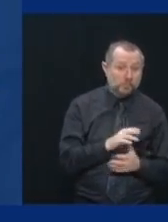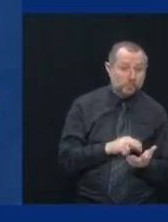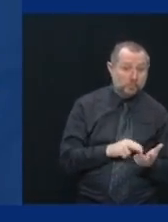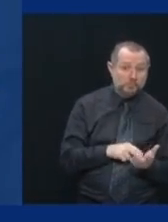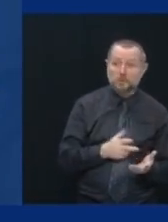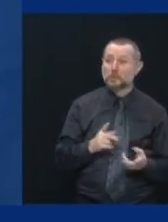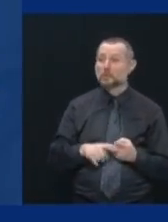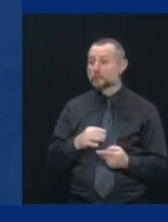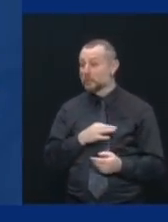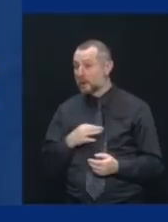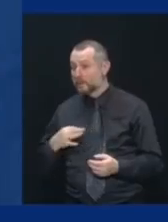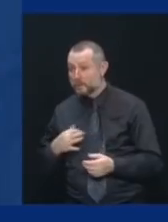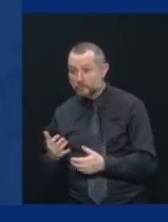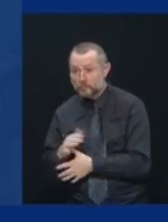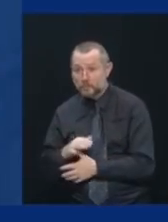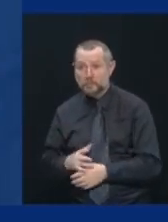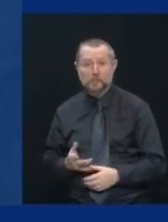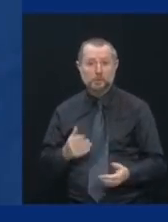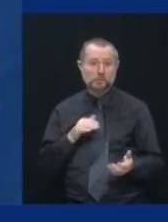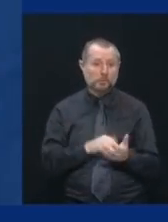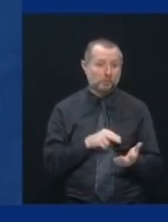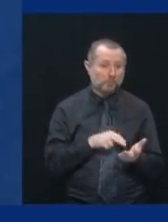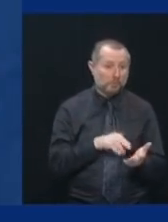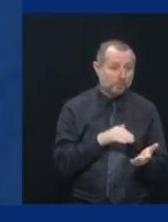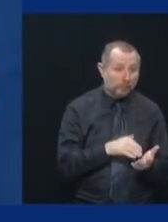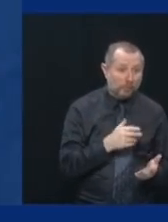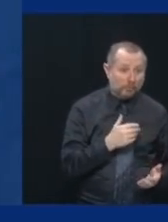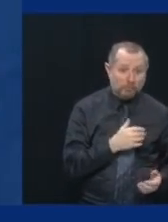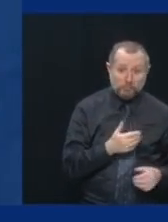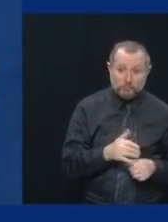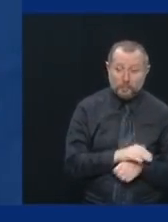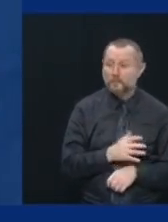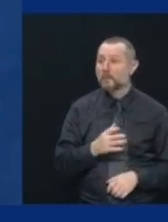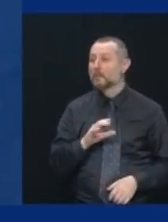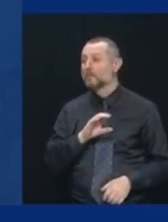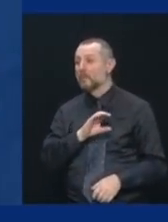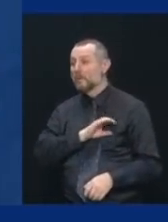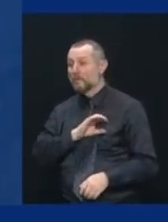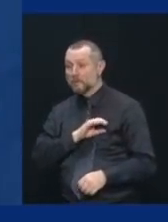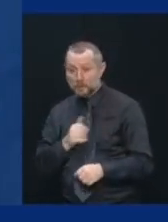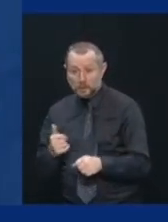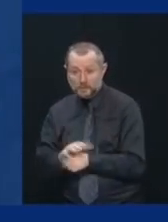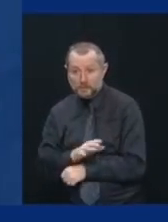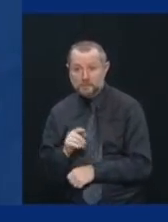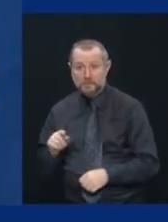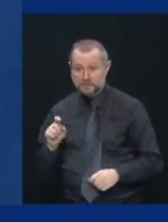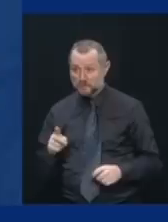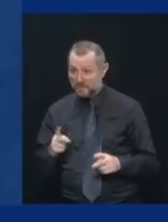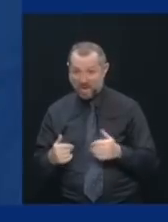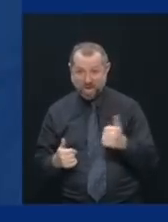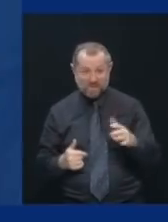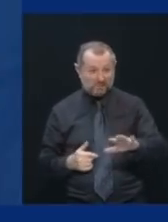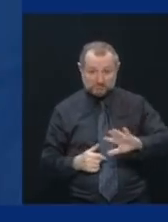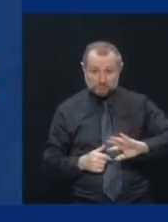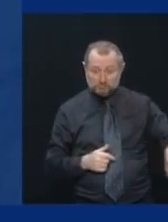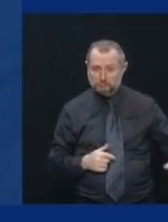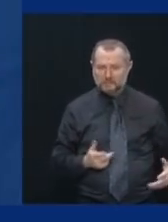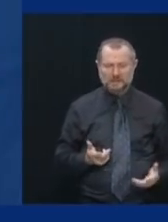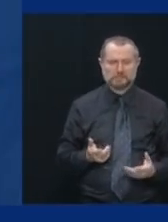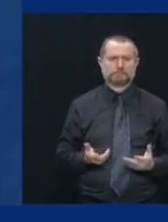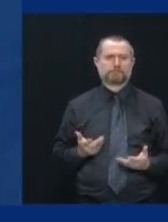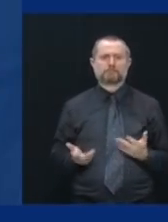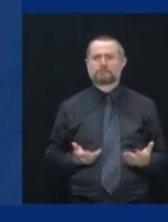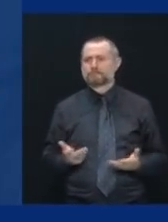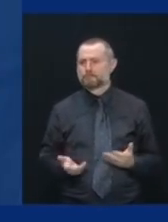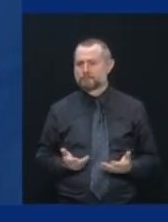staff. You prioritized nurses and doctors and police. Who do you want to take out if you want to add someone? These